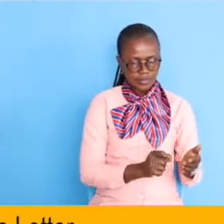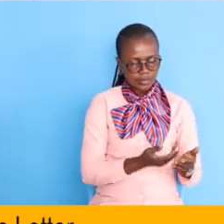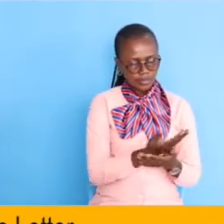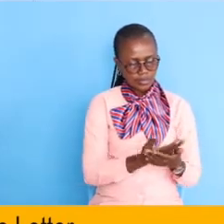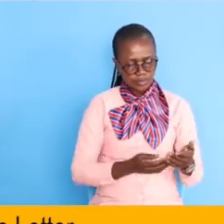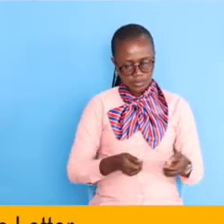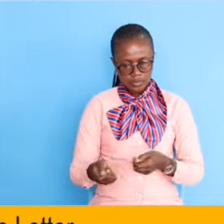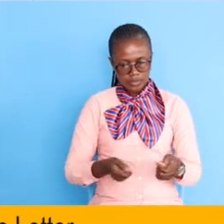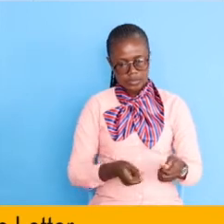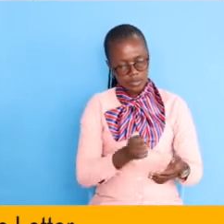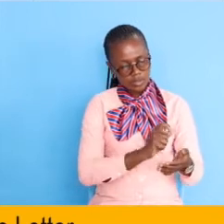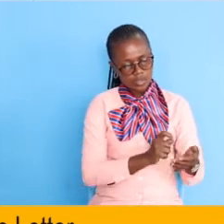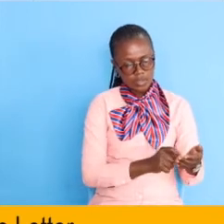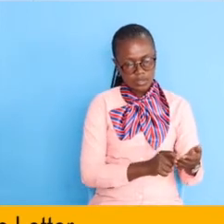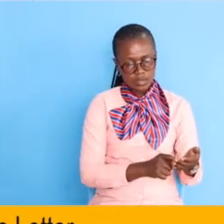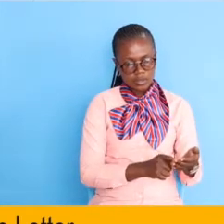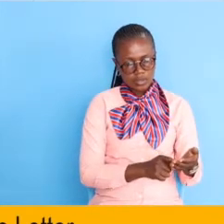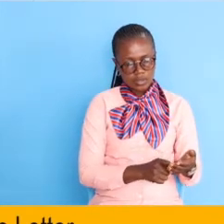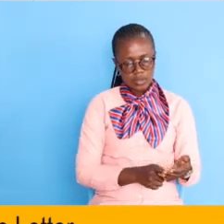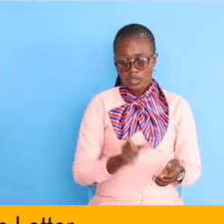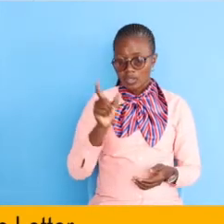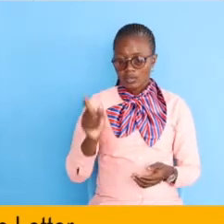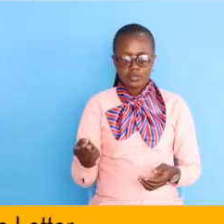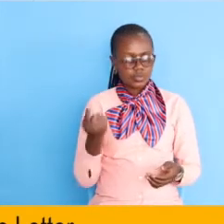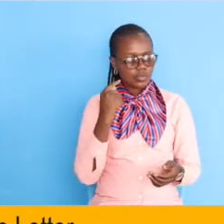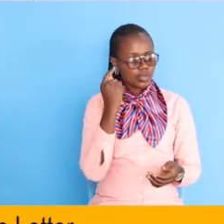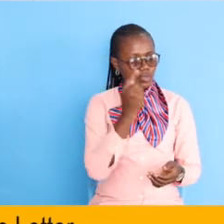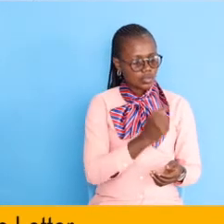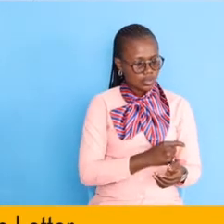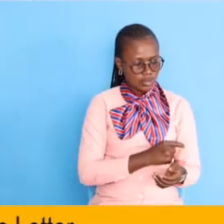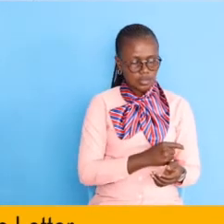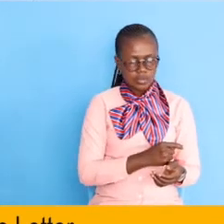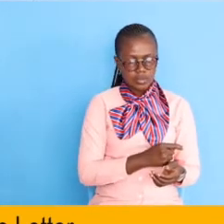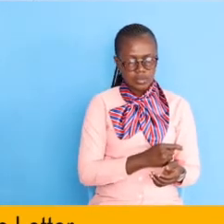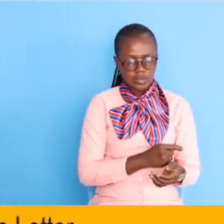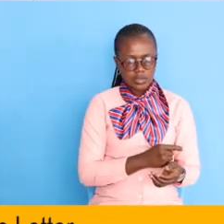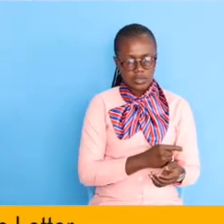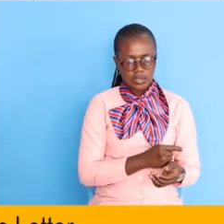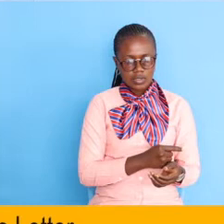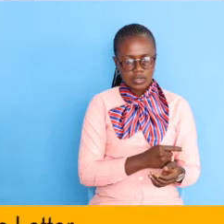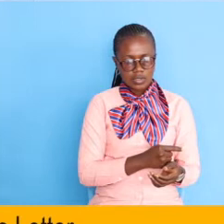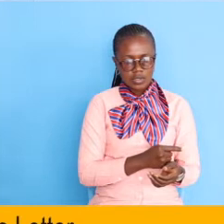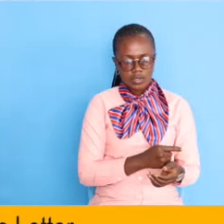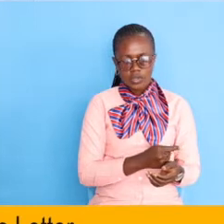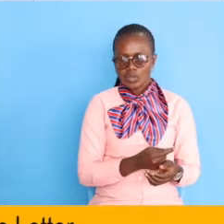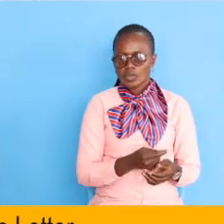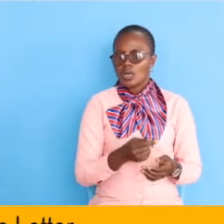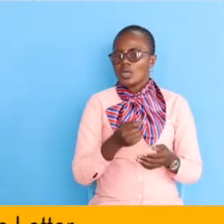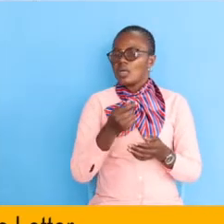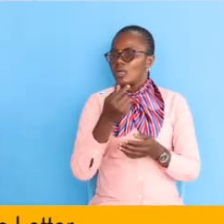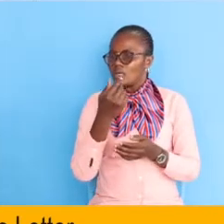what it has been written before. So under these letters, there are a lot of